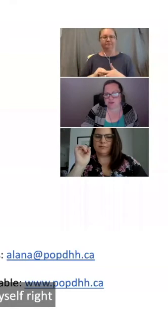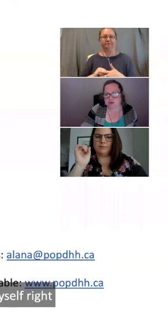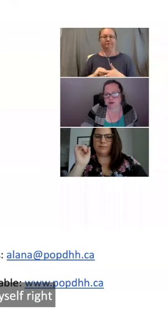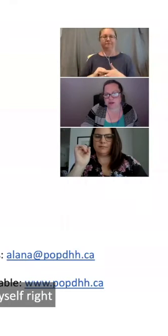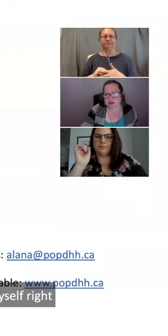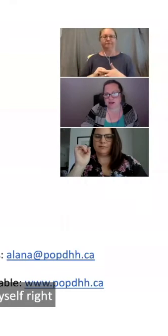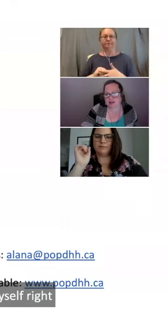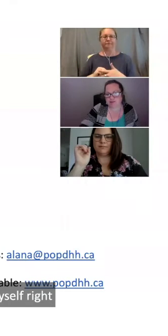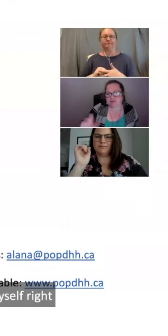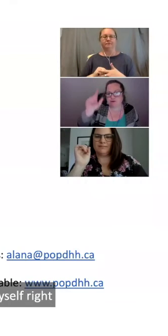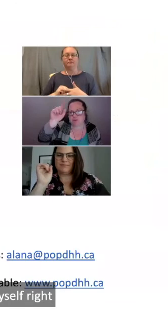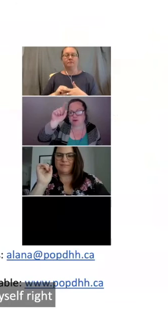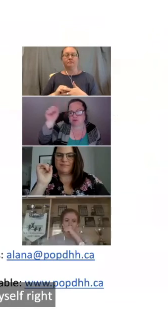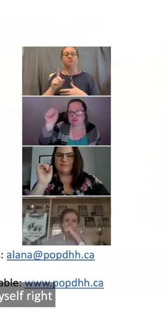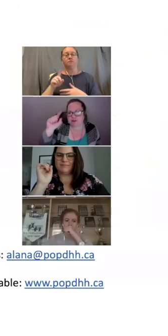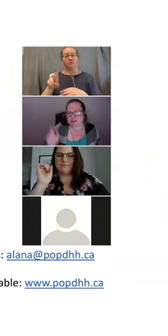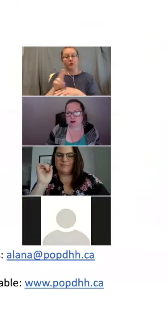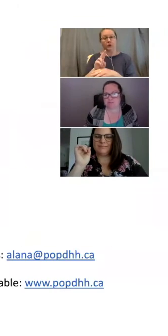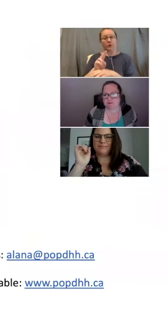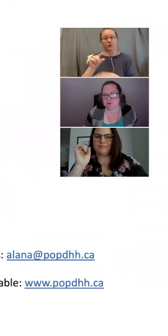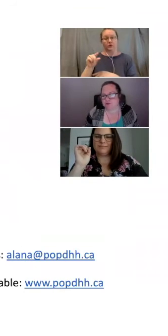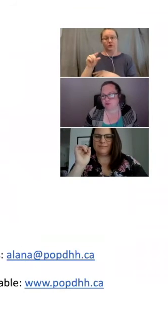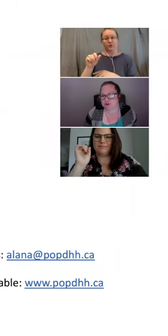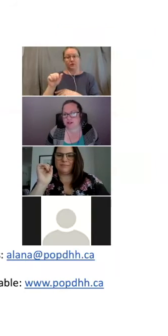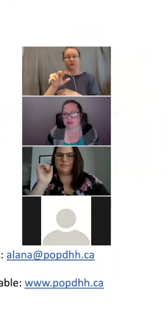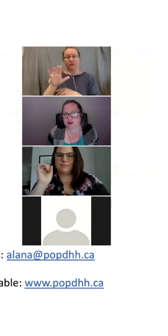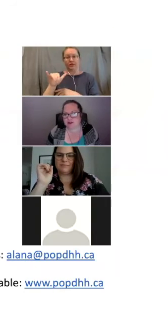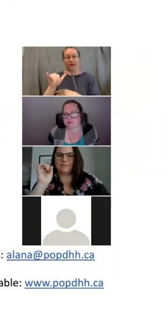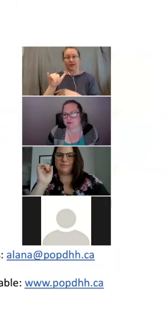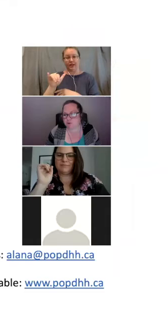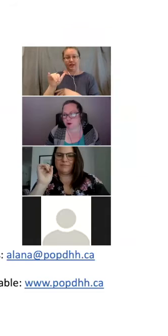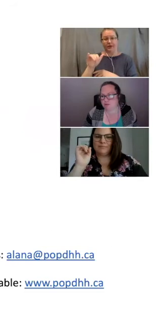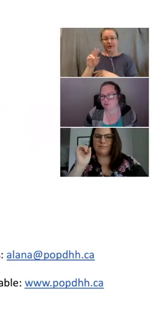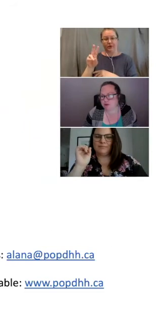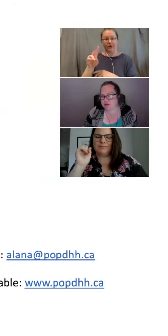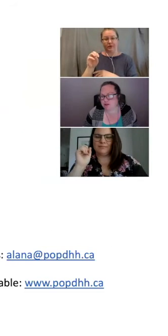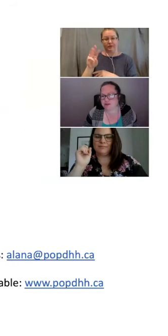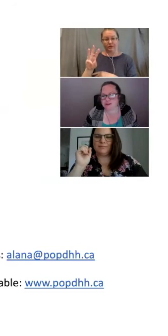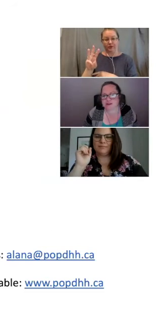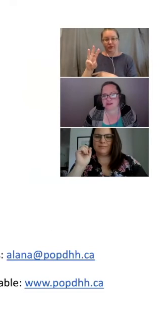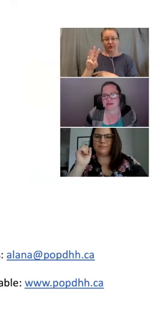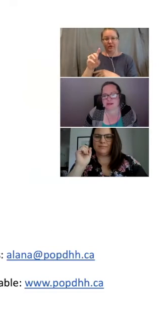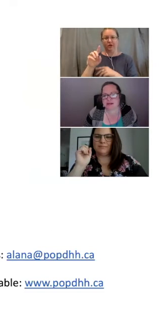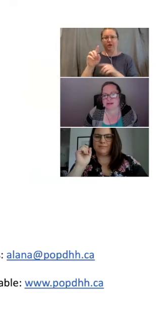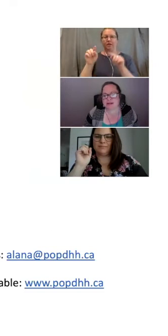Once you're in gallery view, at the very top of your screen, click on View Options